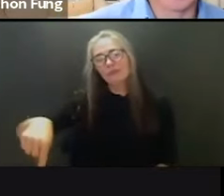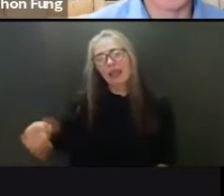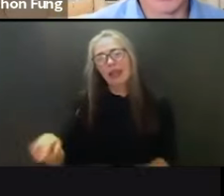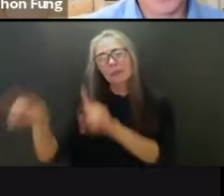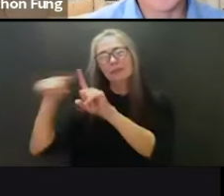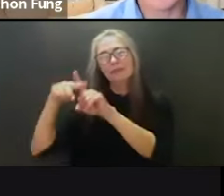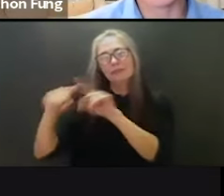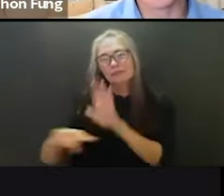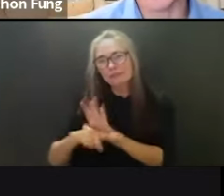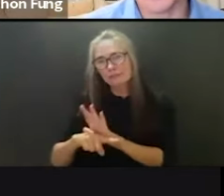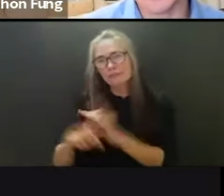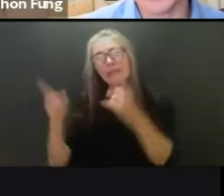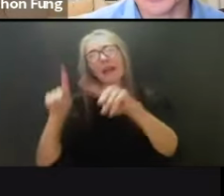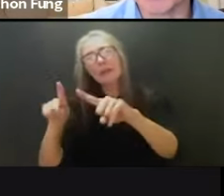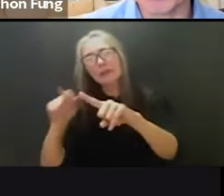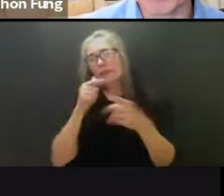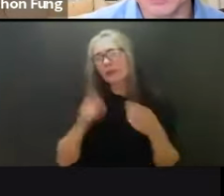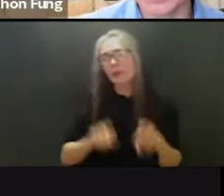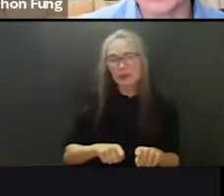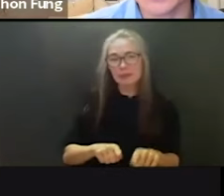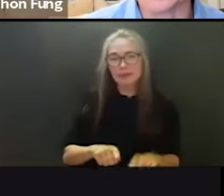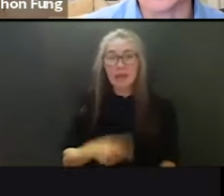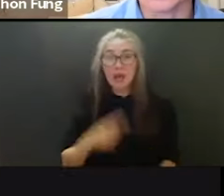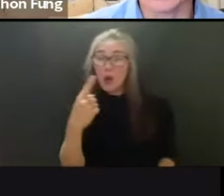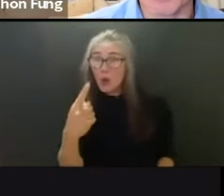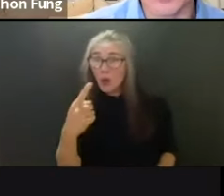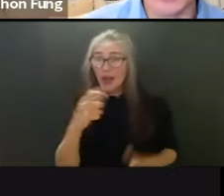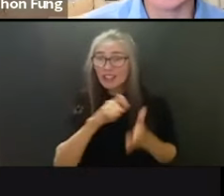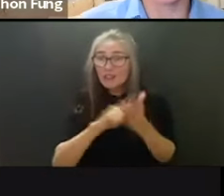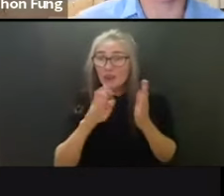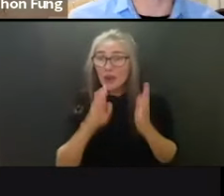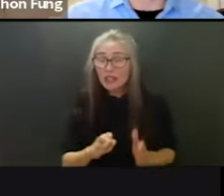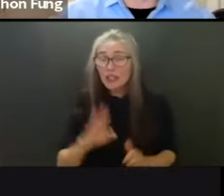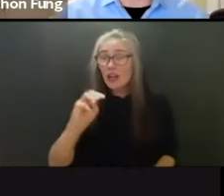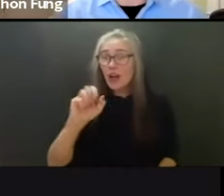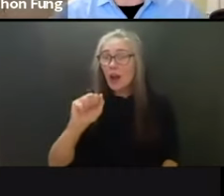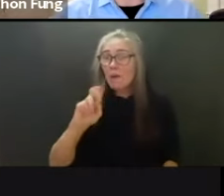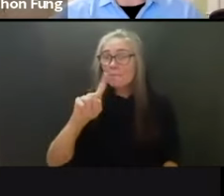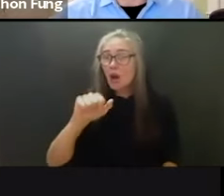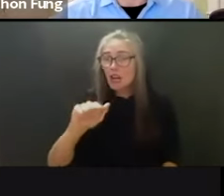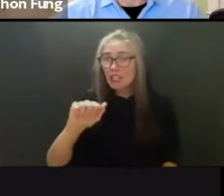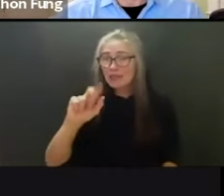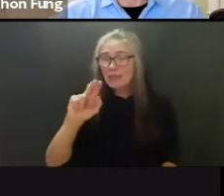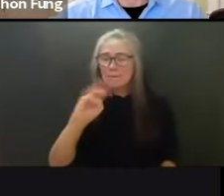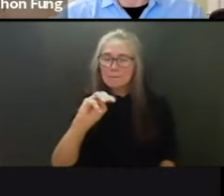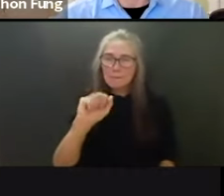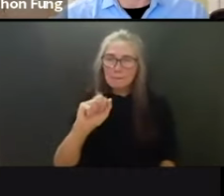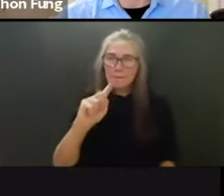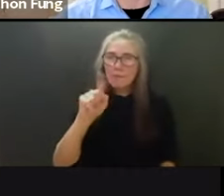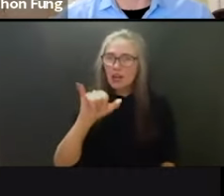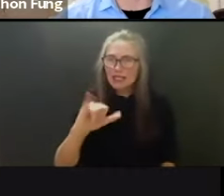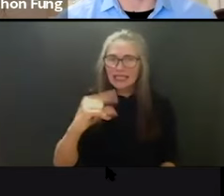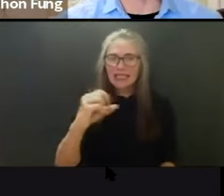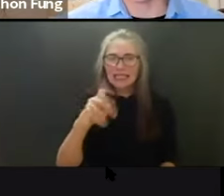government does. And so a political scientist named Marty Gillins at UCLA wrote a very